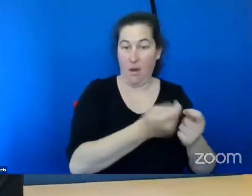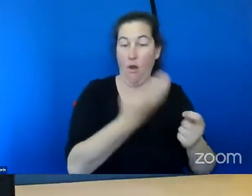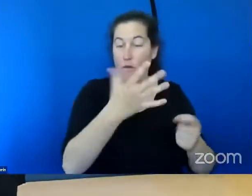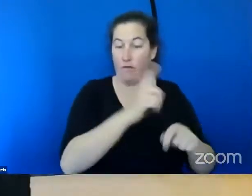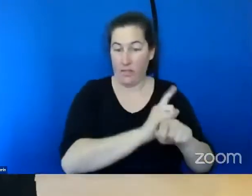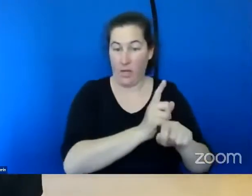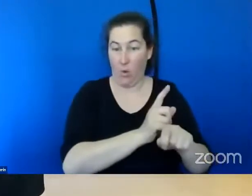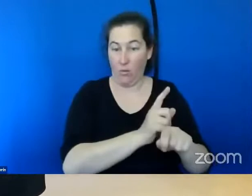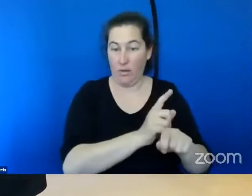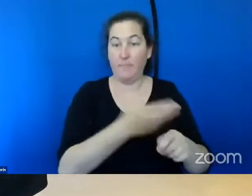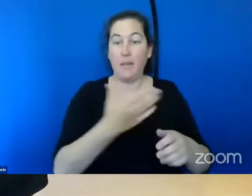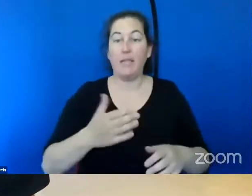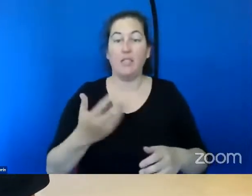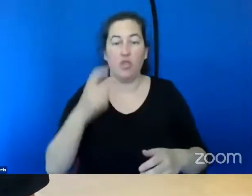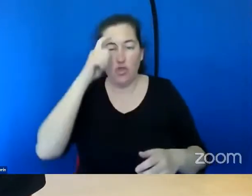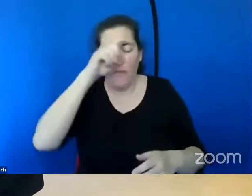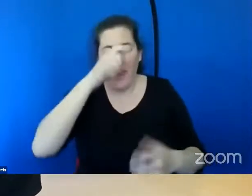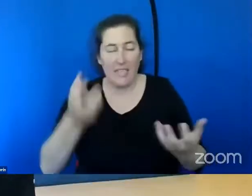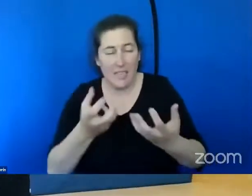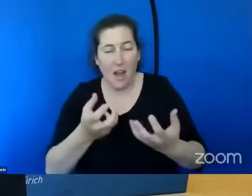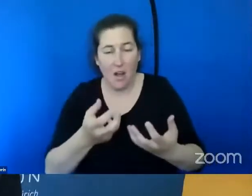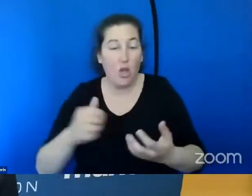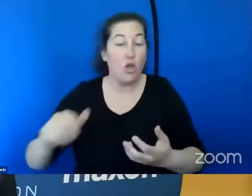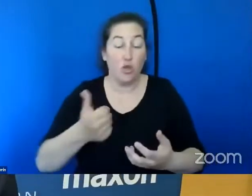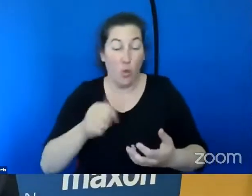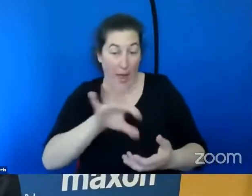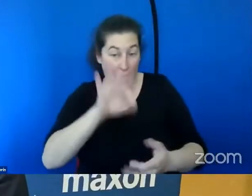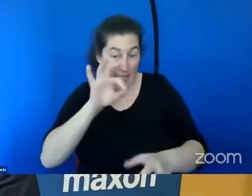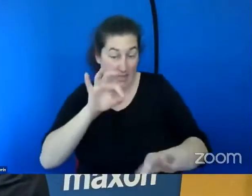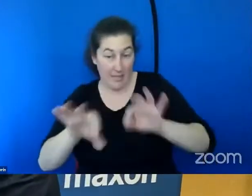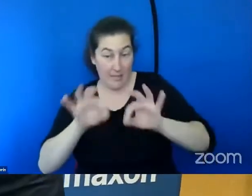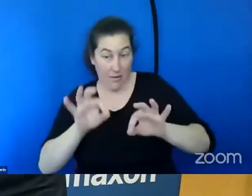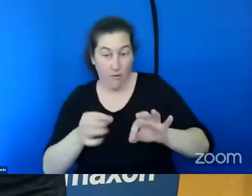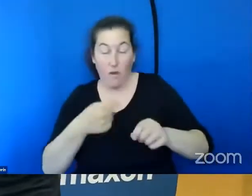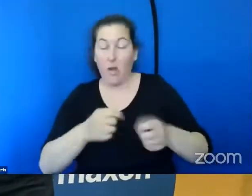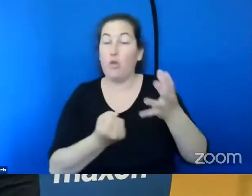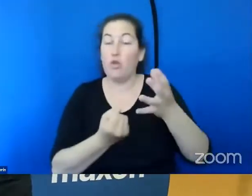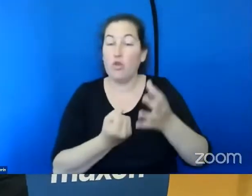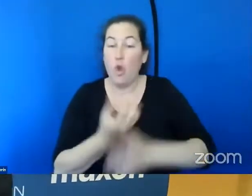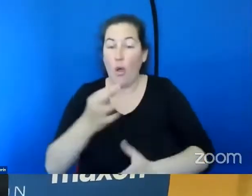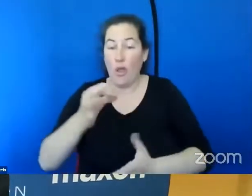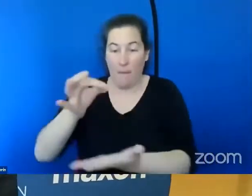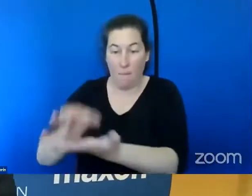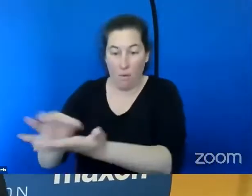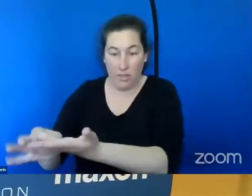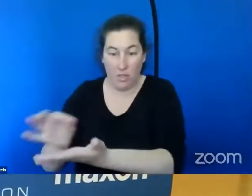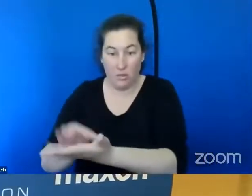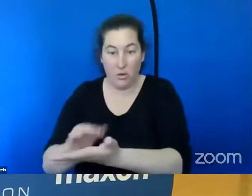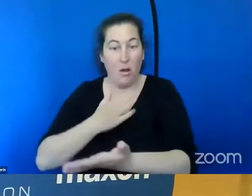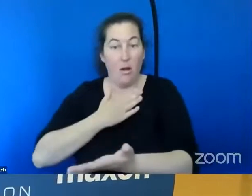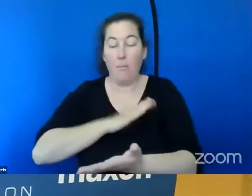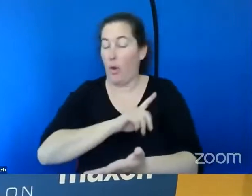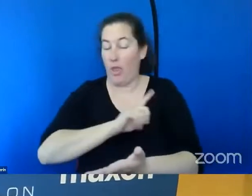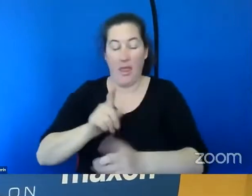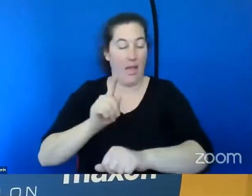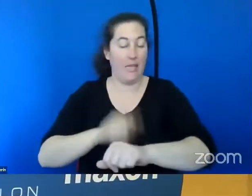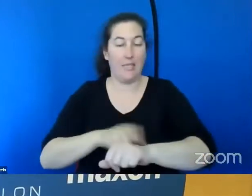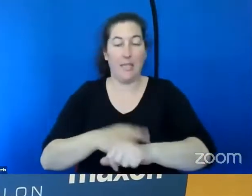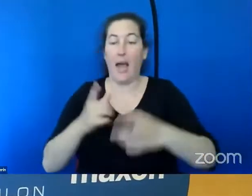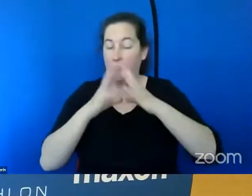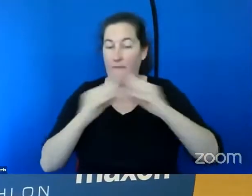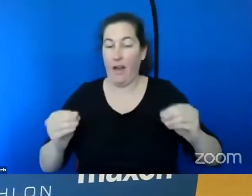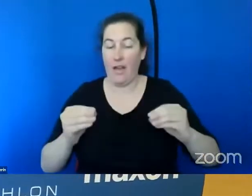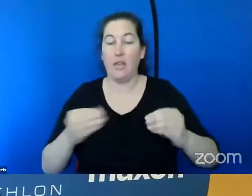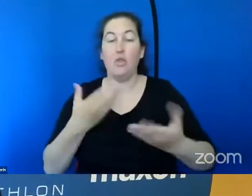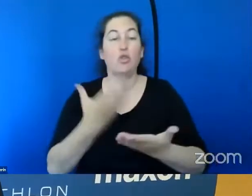happy with that. Now 6 to go, and I think it's fair to say With the marble out of the way, he can now flip that box